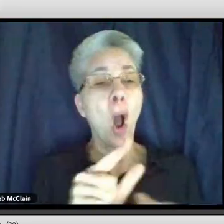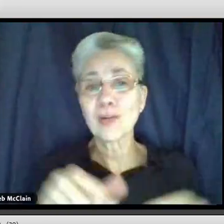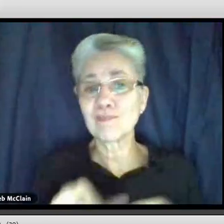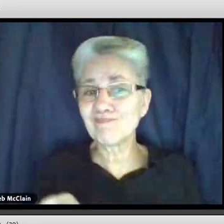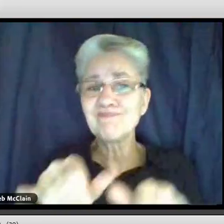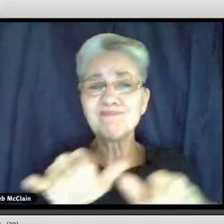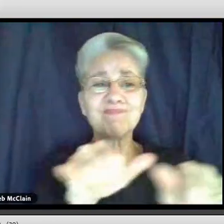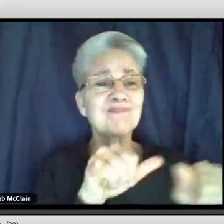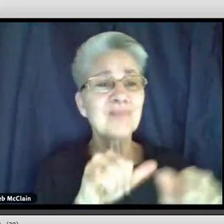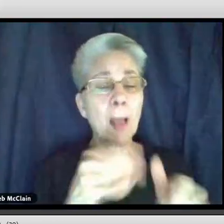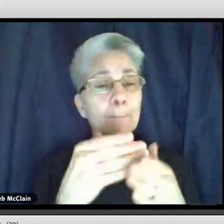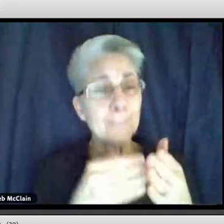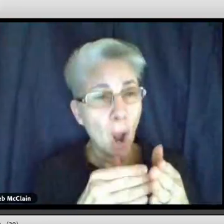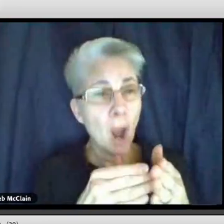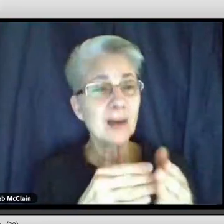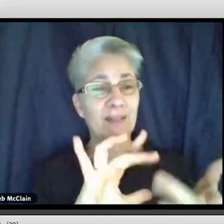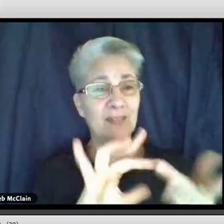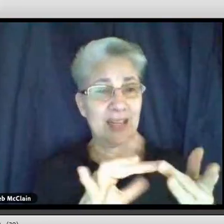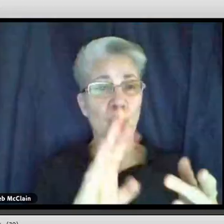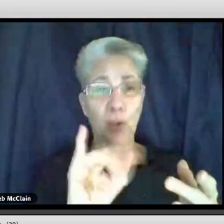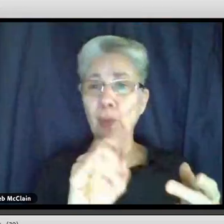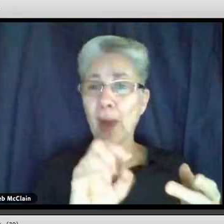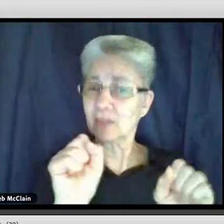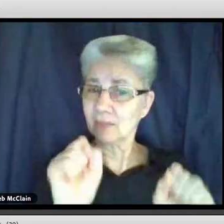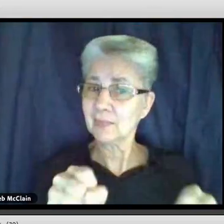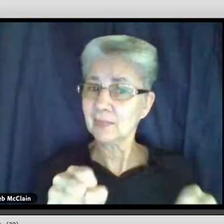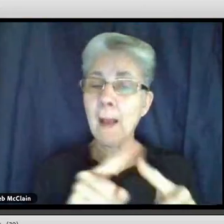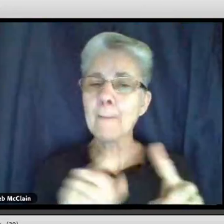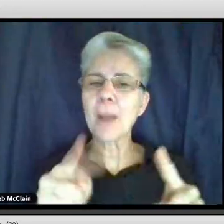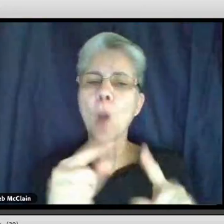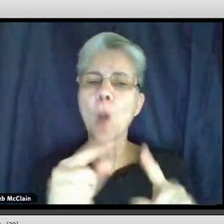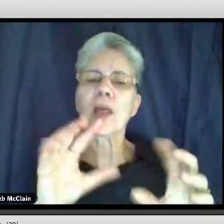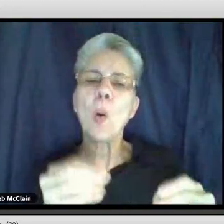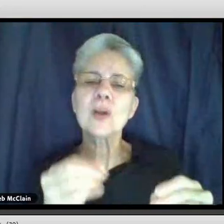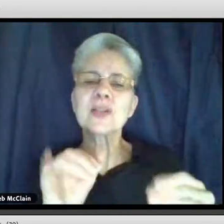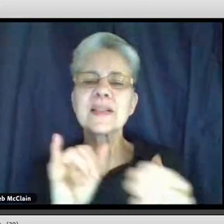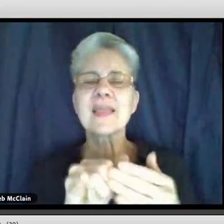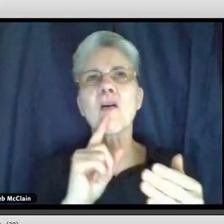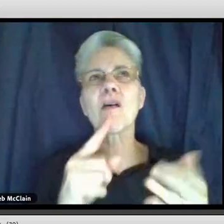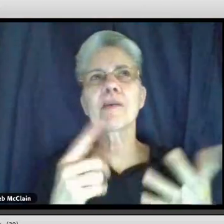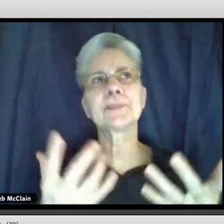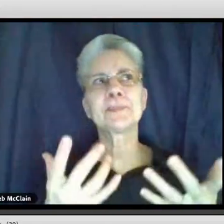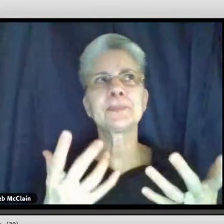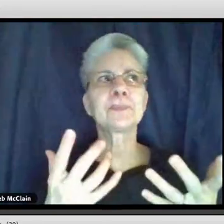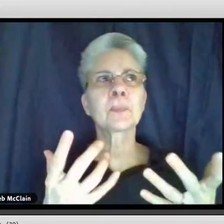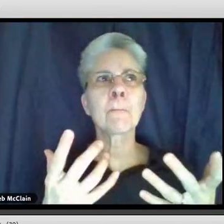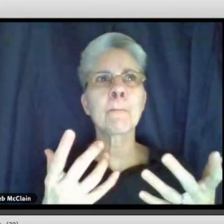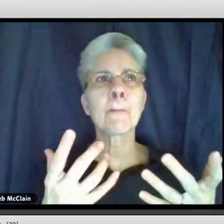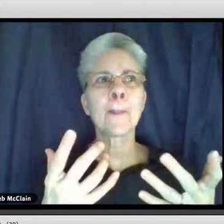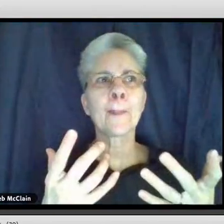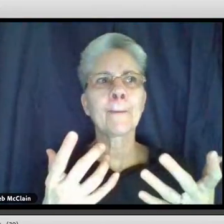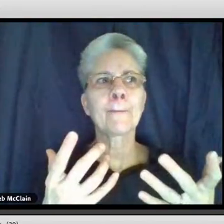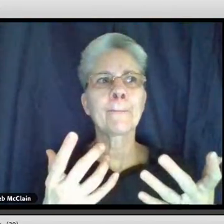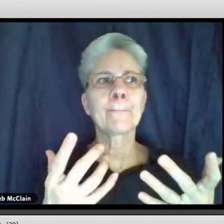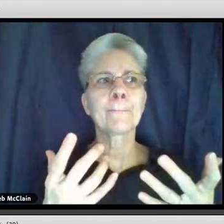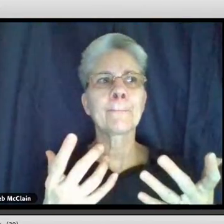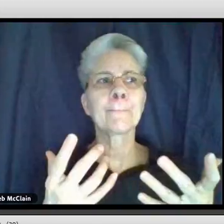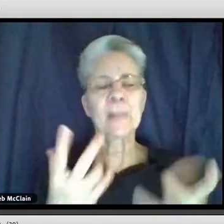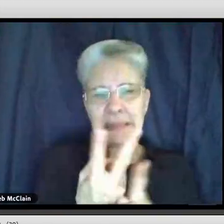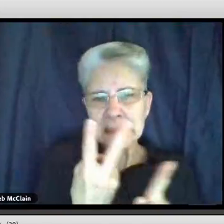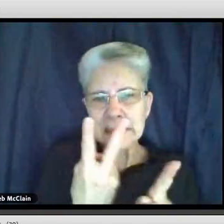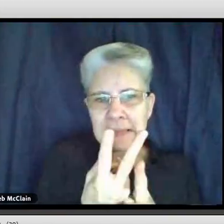doing parts of digital curation, but only organizations that are actively maintaining and managing